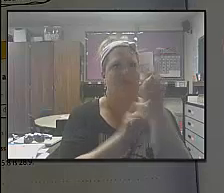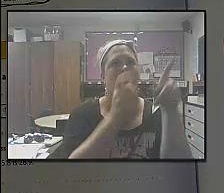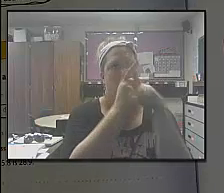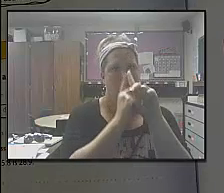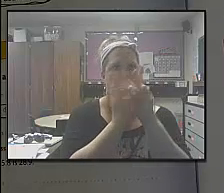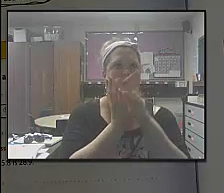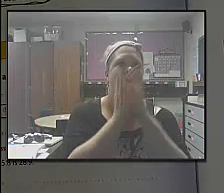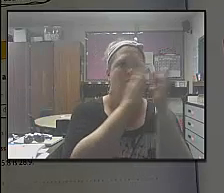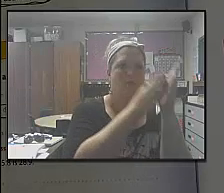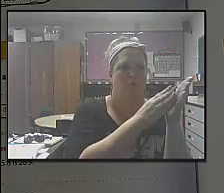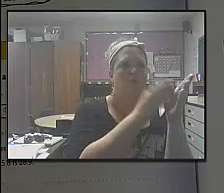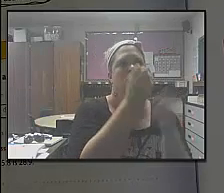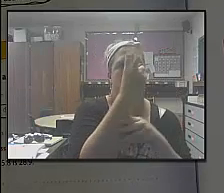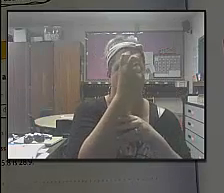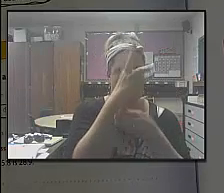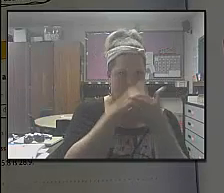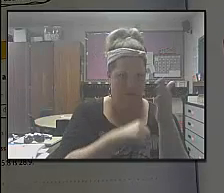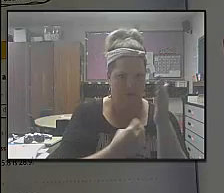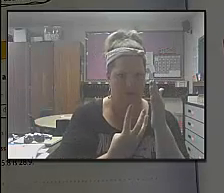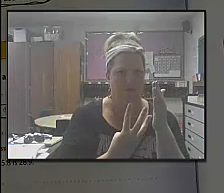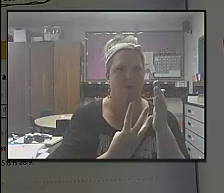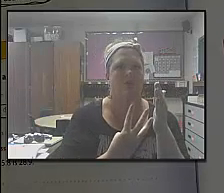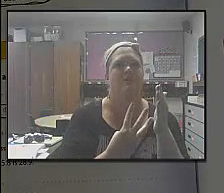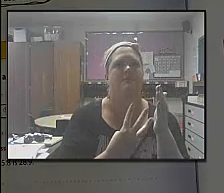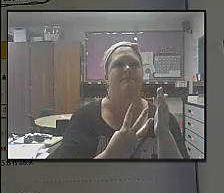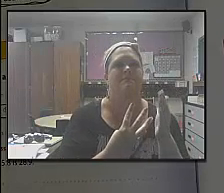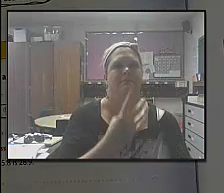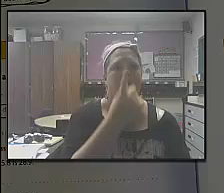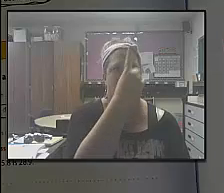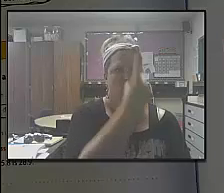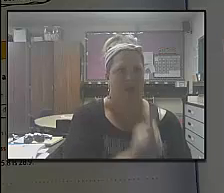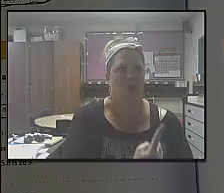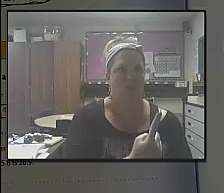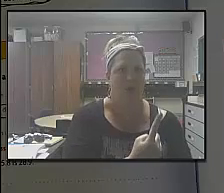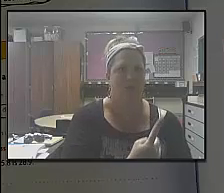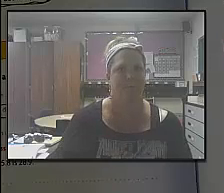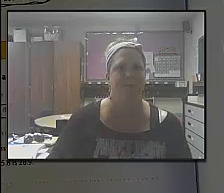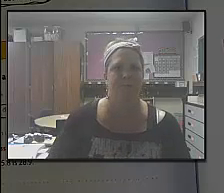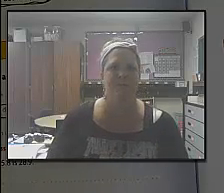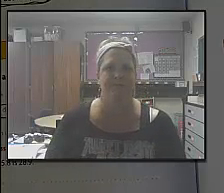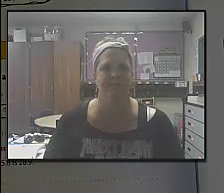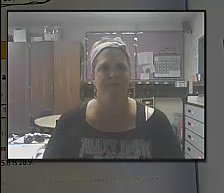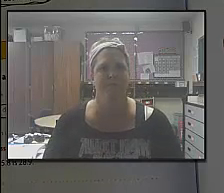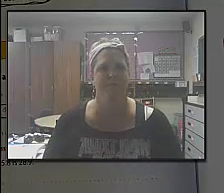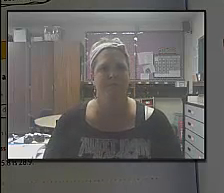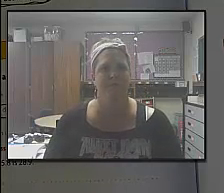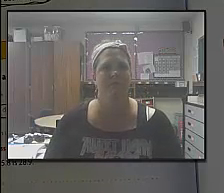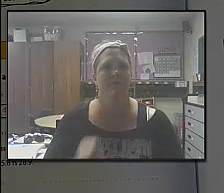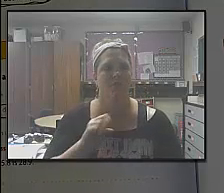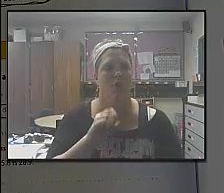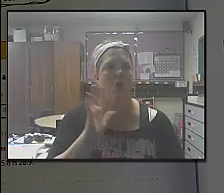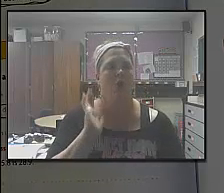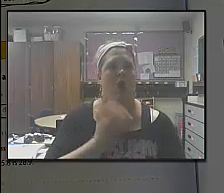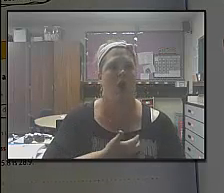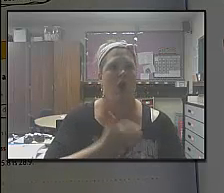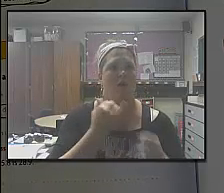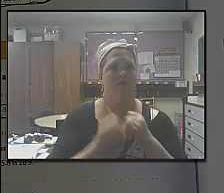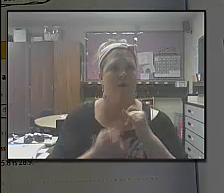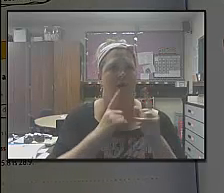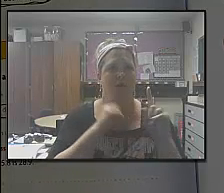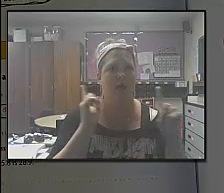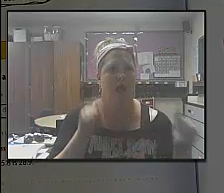Borrow. 12 take away 4. 8. And then bring down the 1. So our final answer is 18